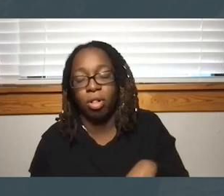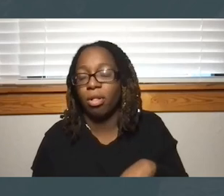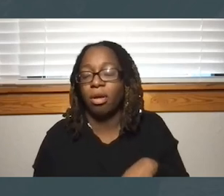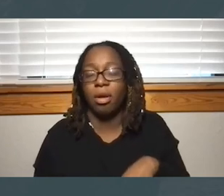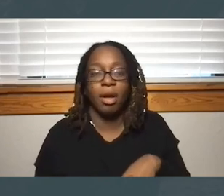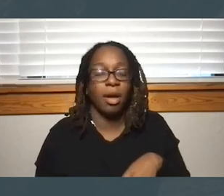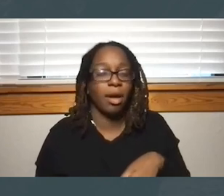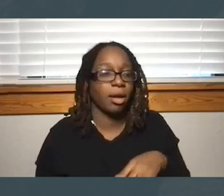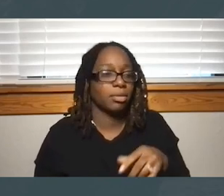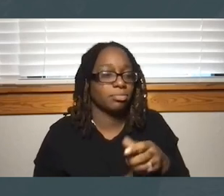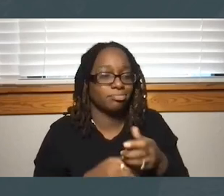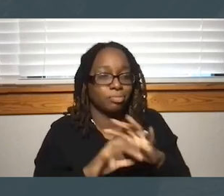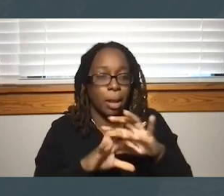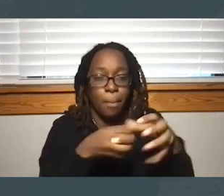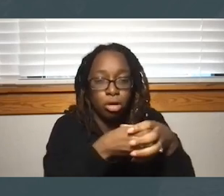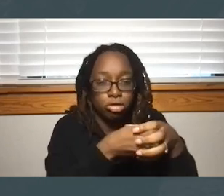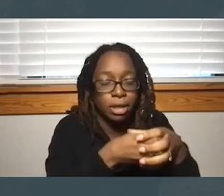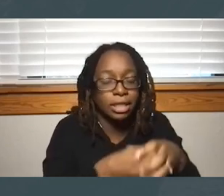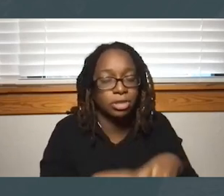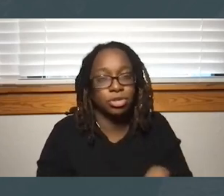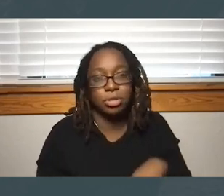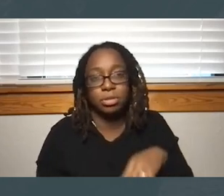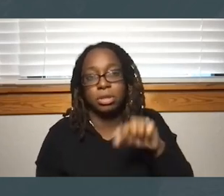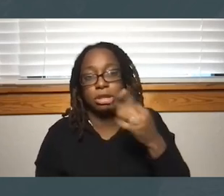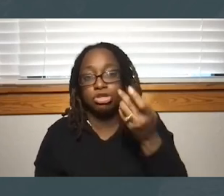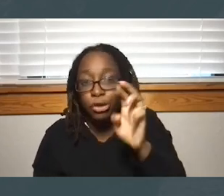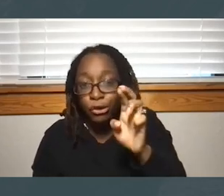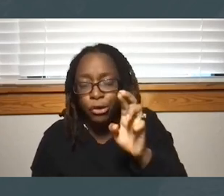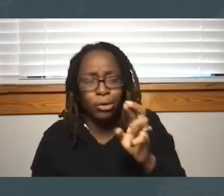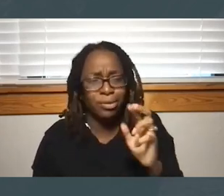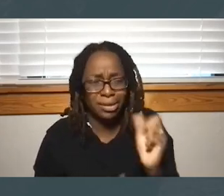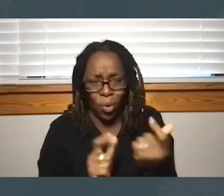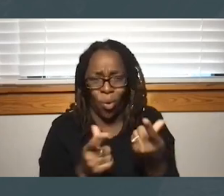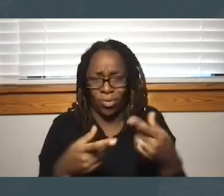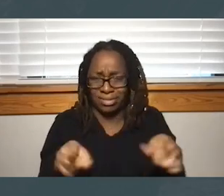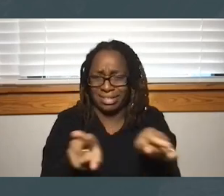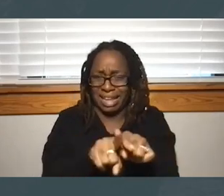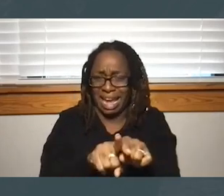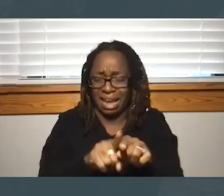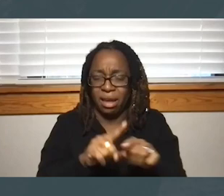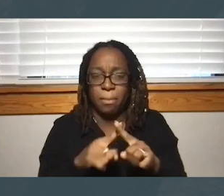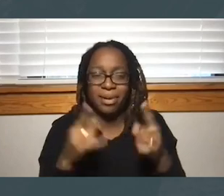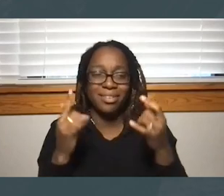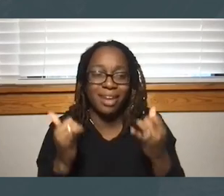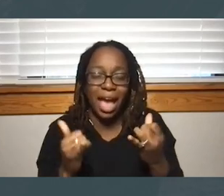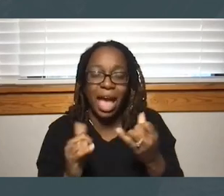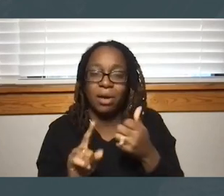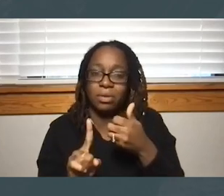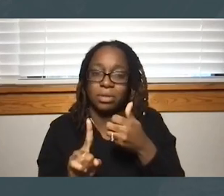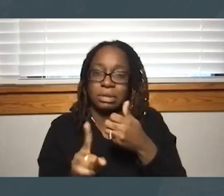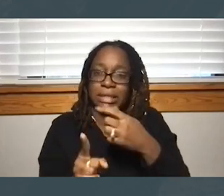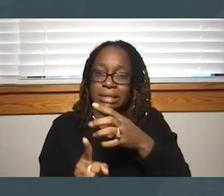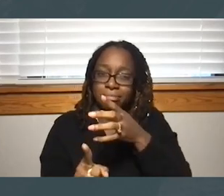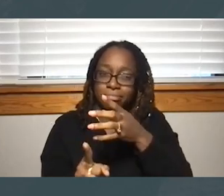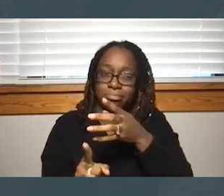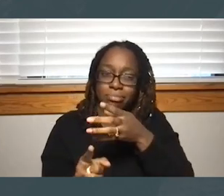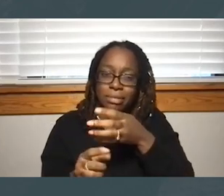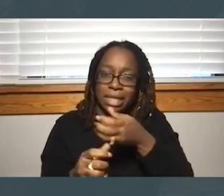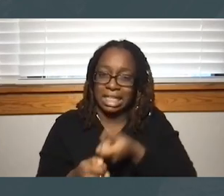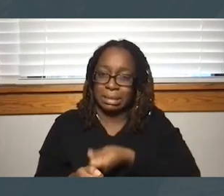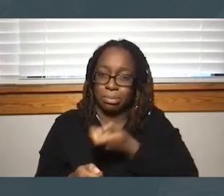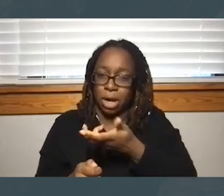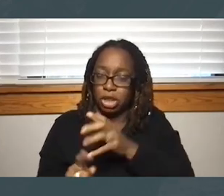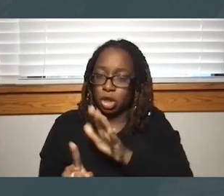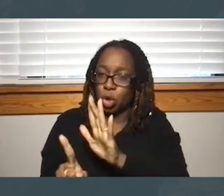gendering, all these things. It's the same, but spoken in the national language. In the national languages,